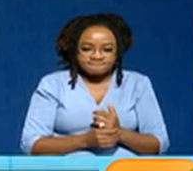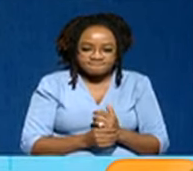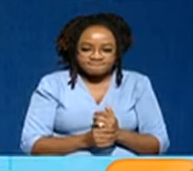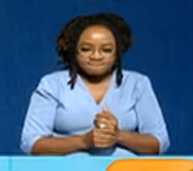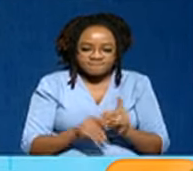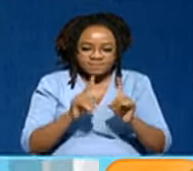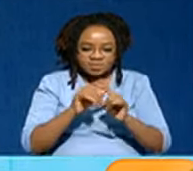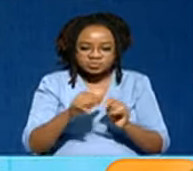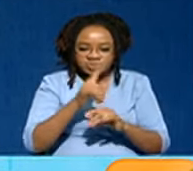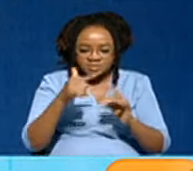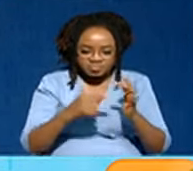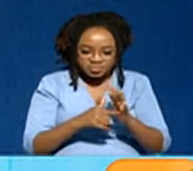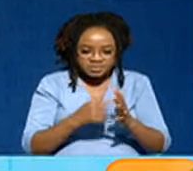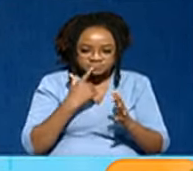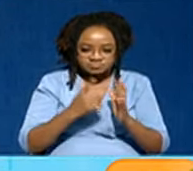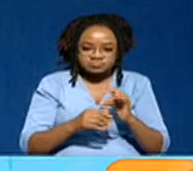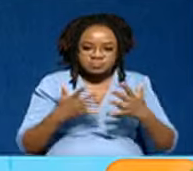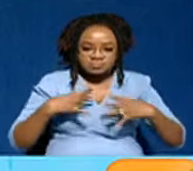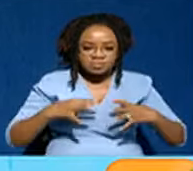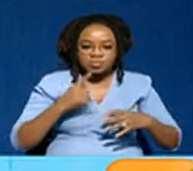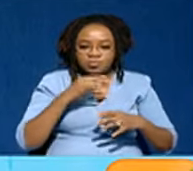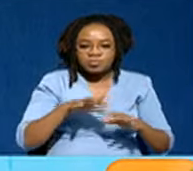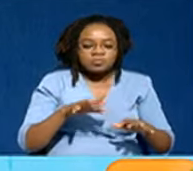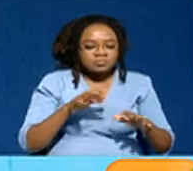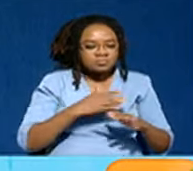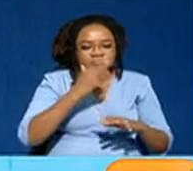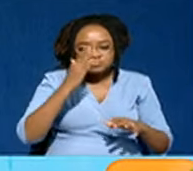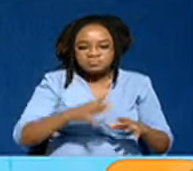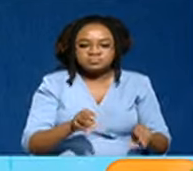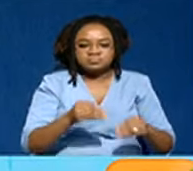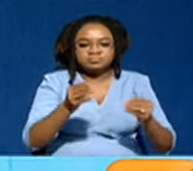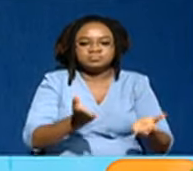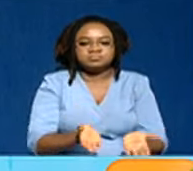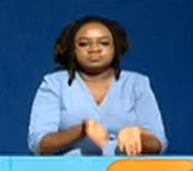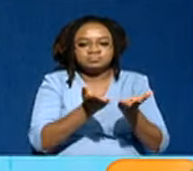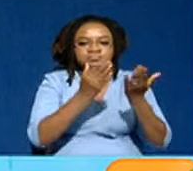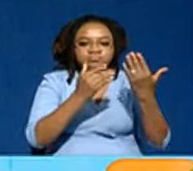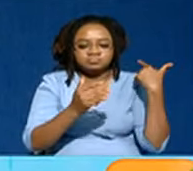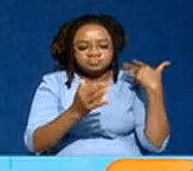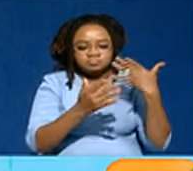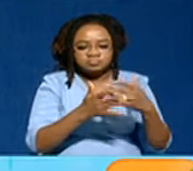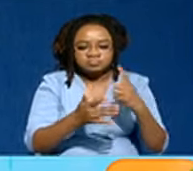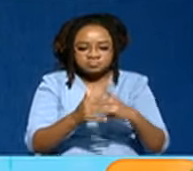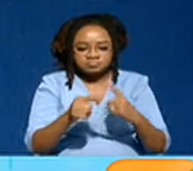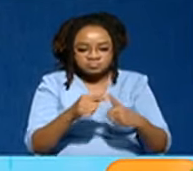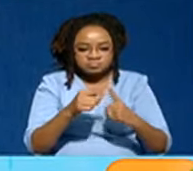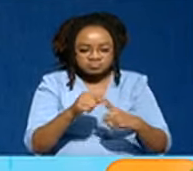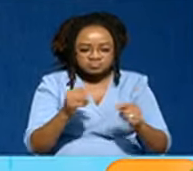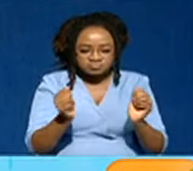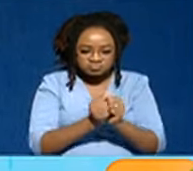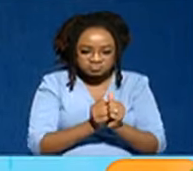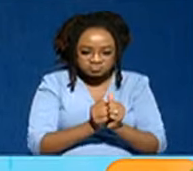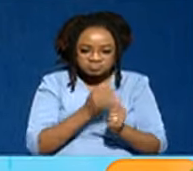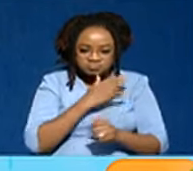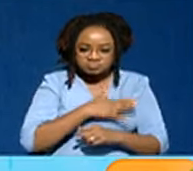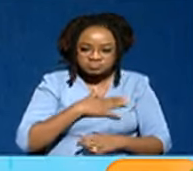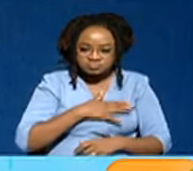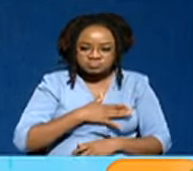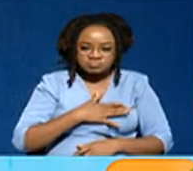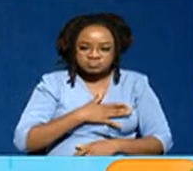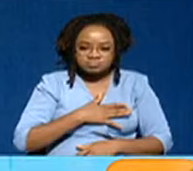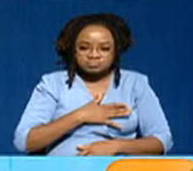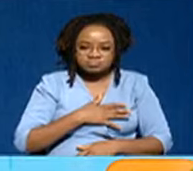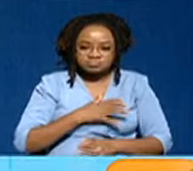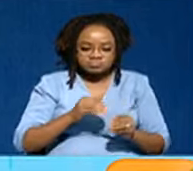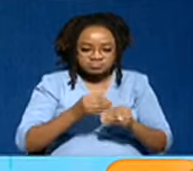have stagnated, they have never been promoted or redesignated for the last 10 years. We are saying within the 7 days, can you give them letters